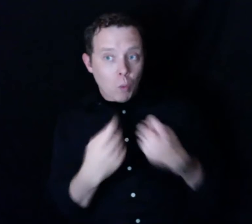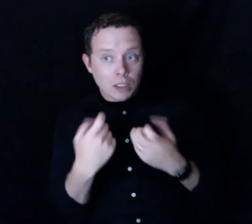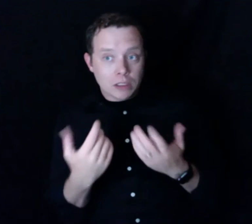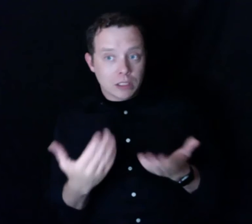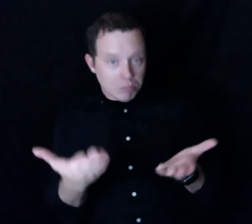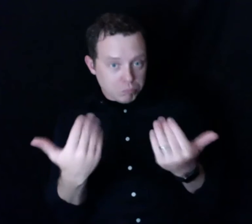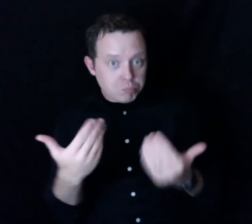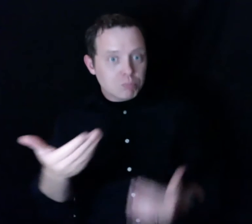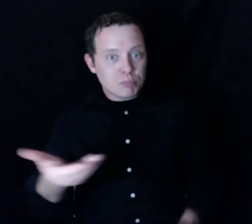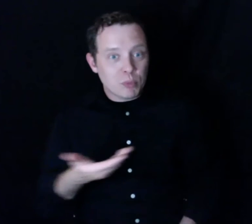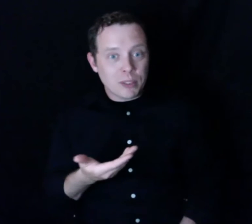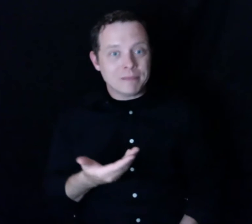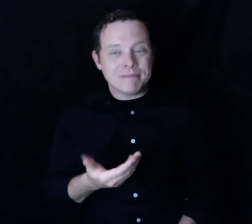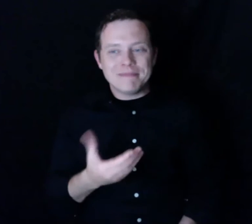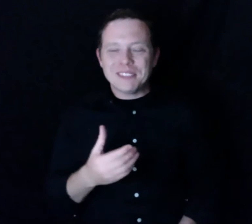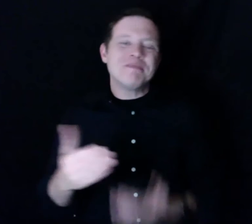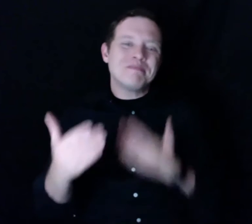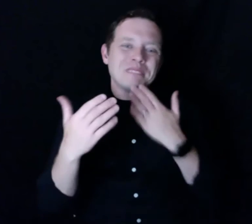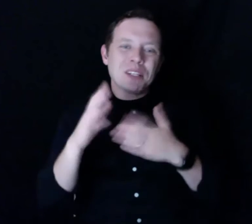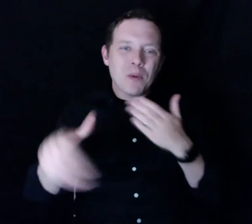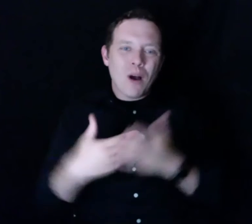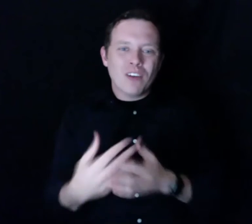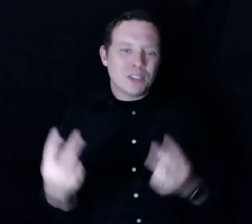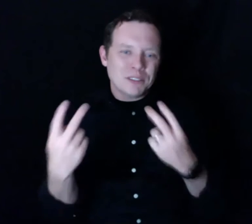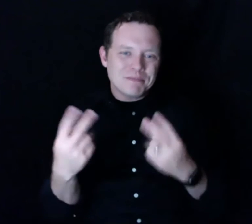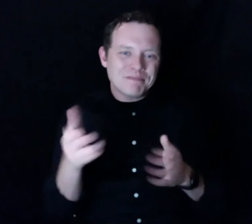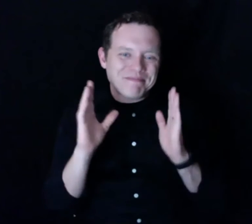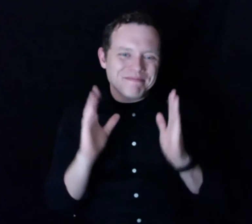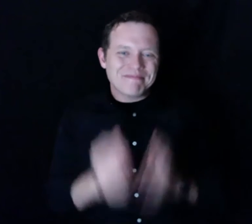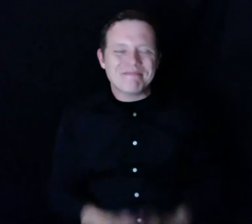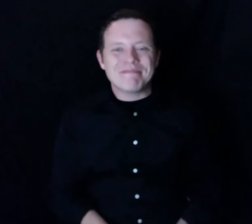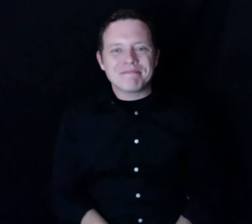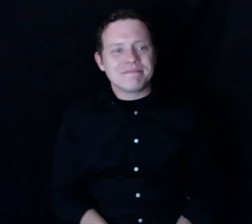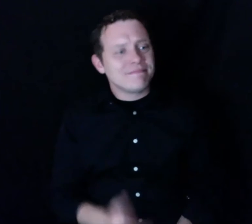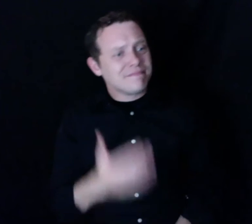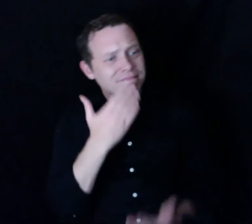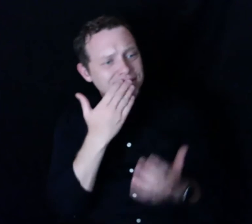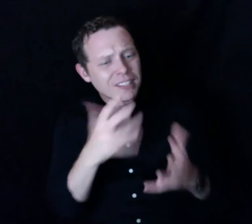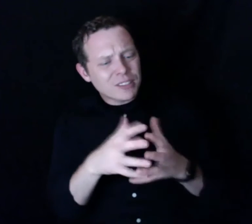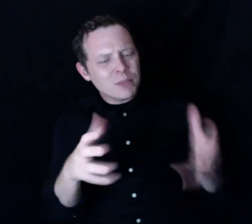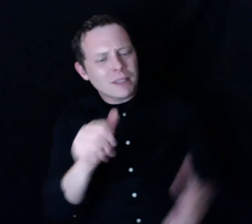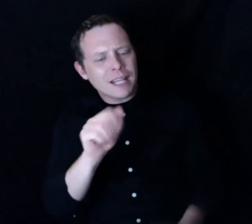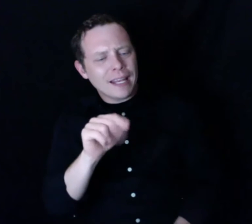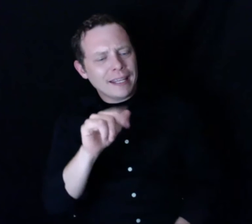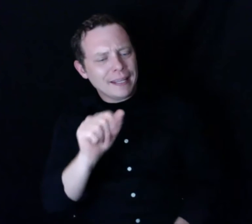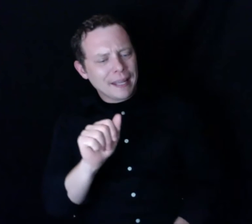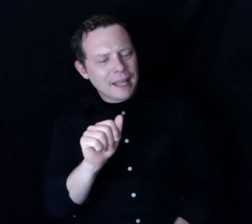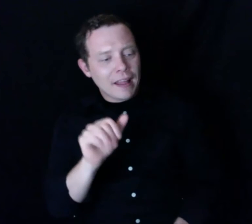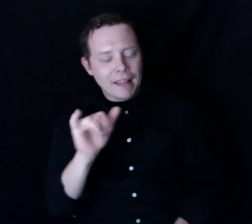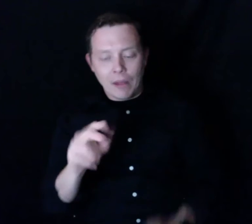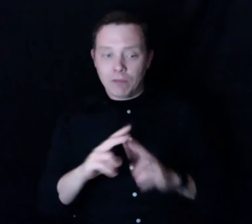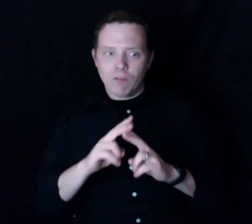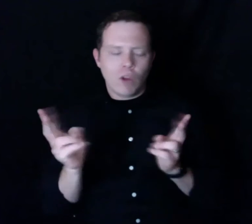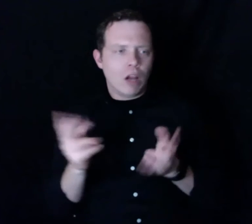with the other panelists. So thank you all for attending. Thank you so much, Anita. That was very